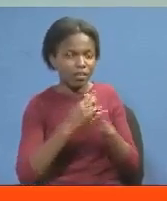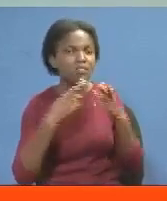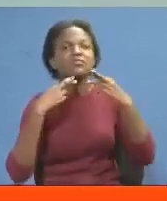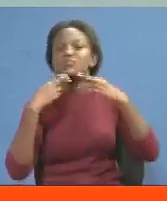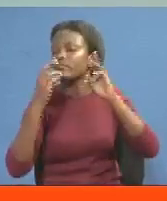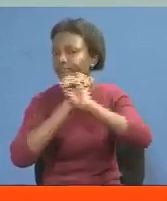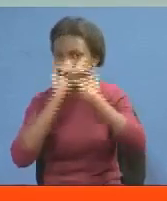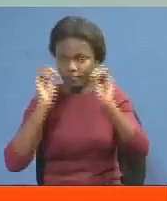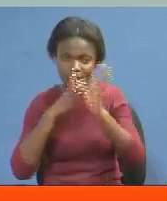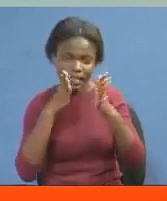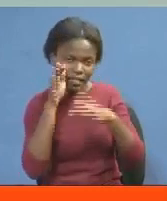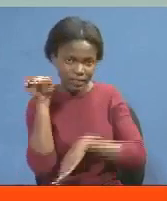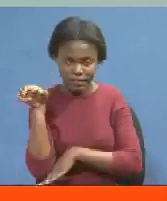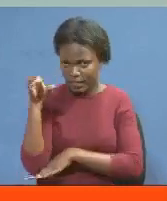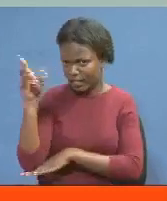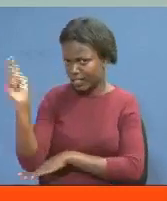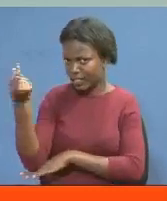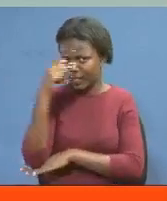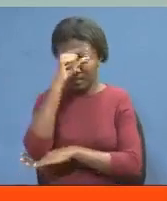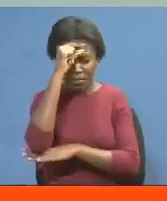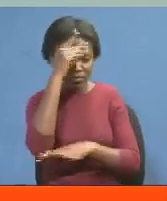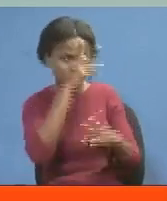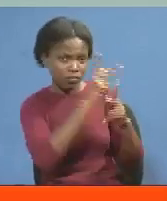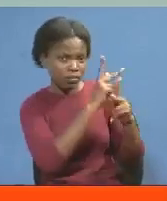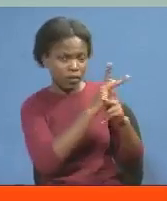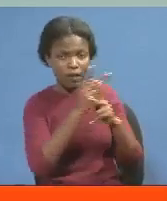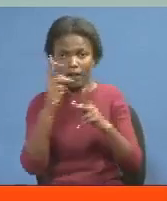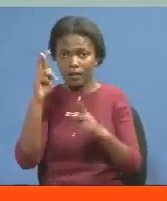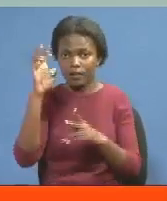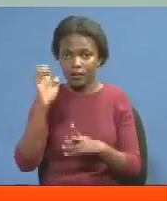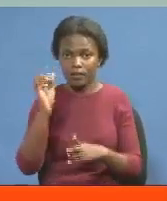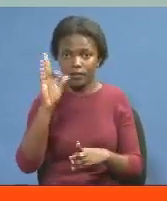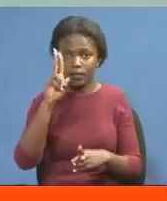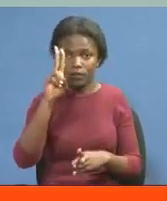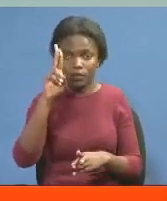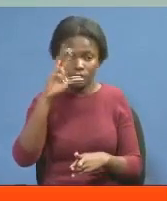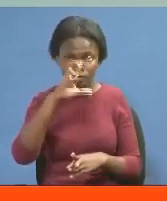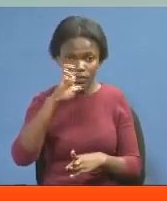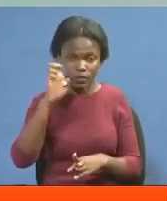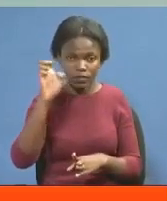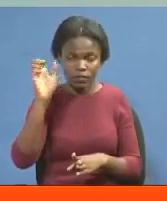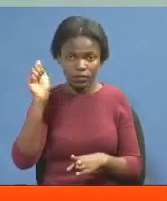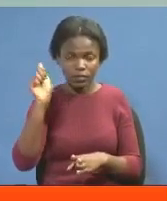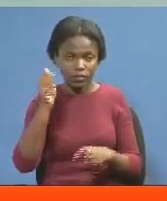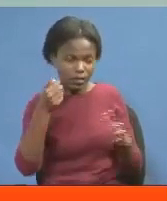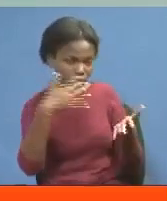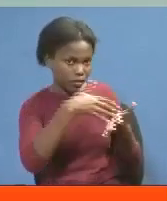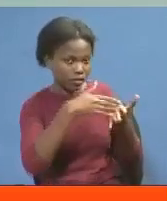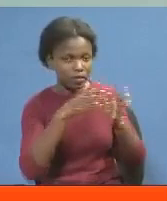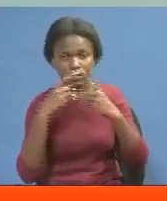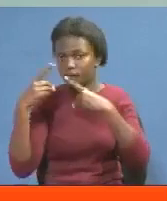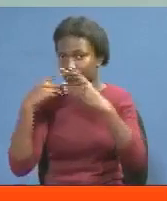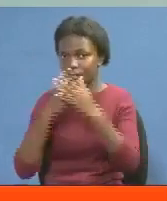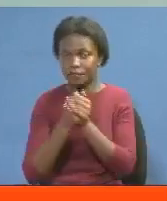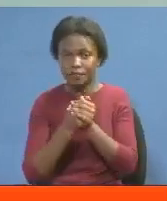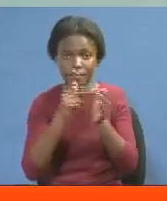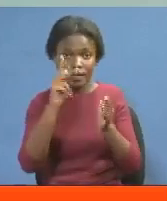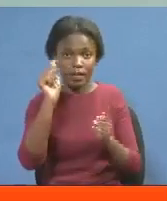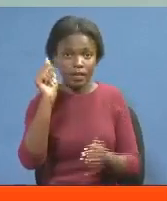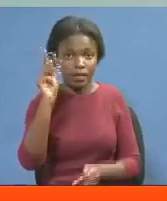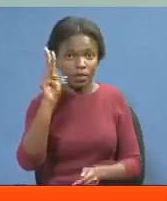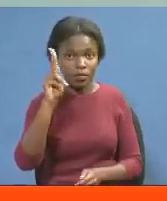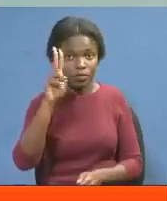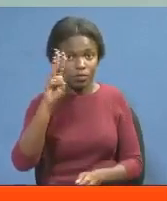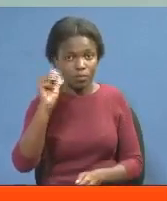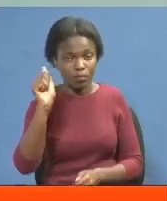negotiations, urging the Kenyan government to keep protecting the refugees as they keep engaging in dialogue. Both Dadaab and Kakuma host